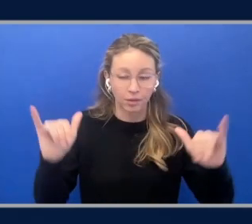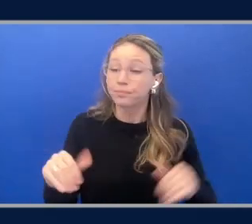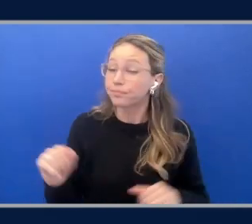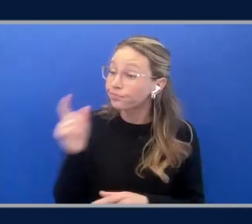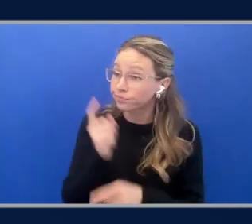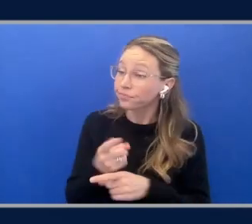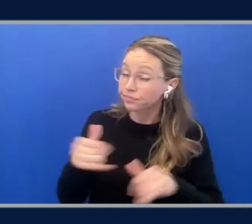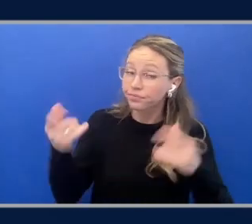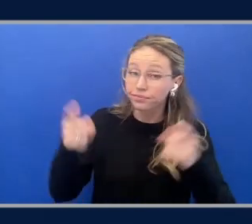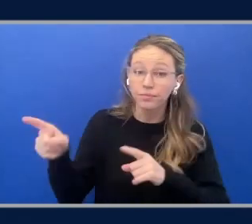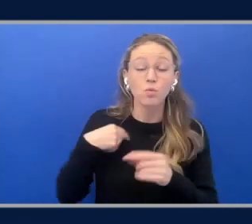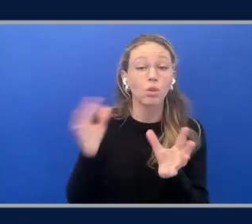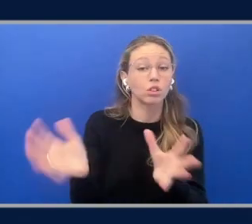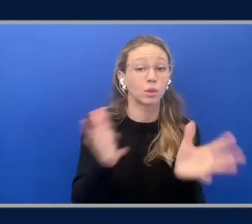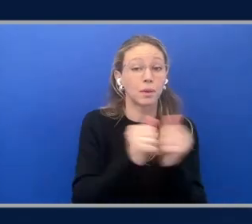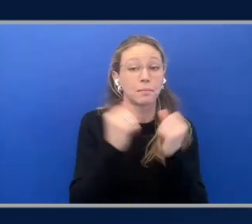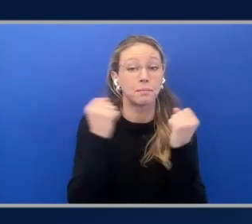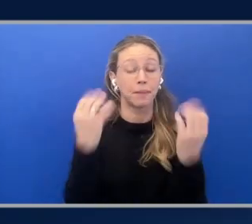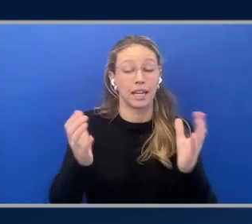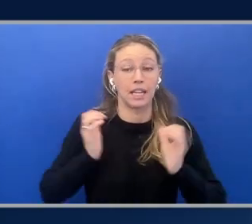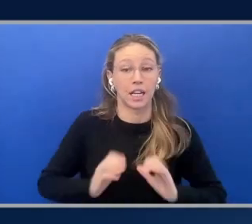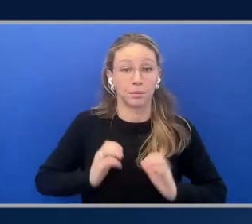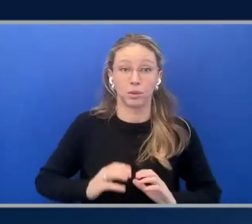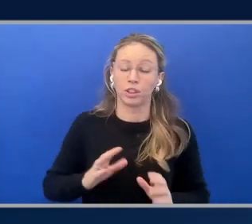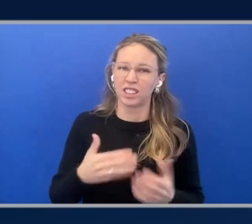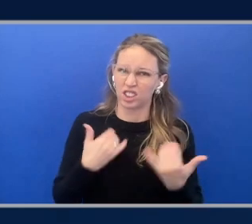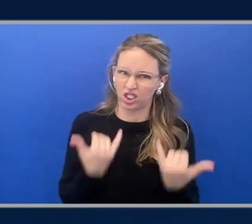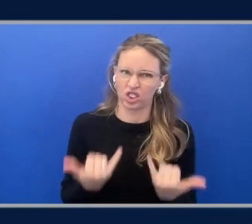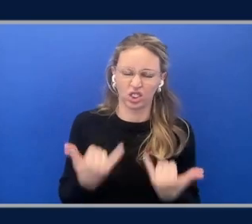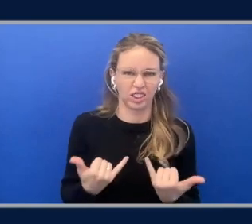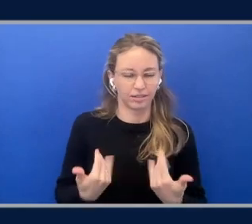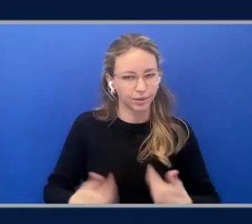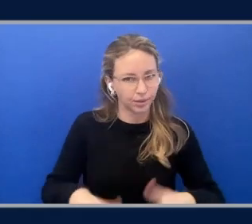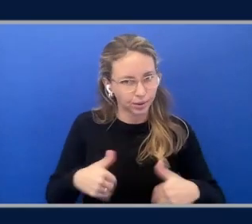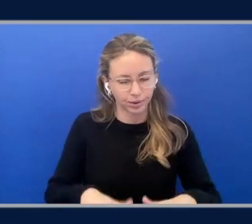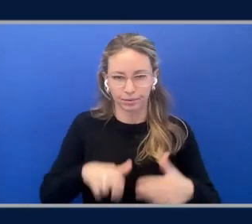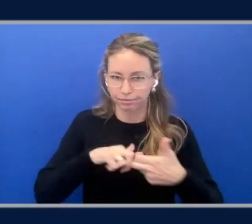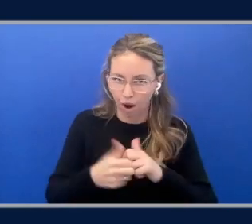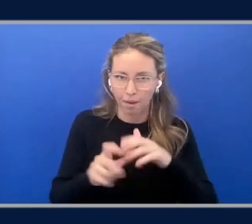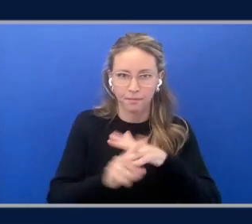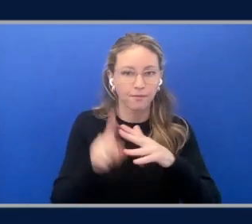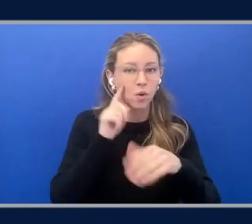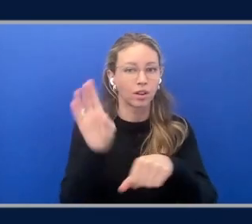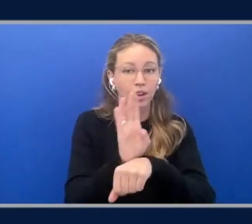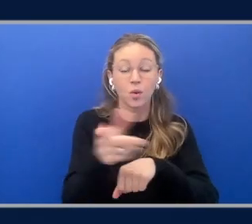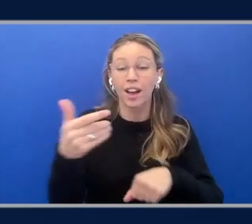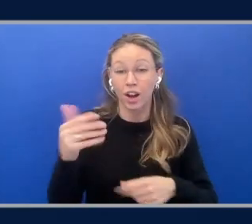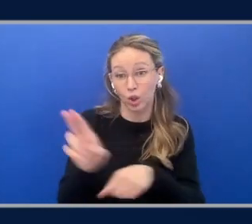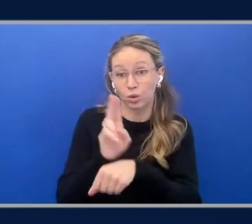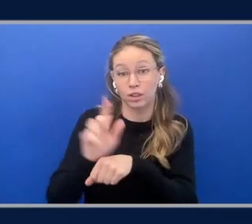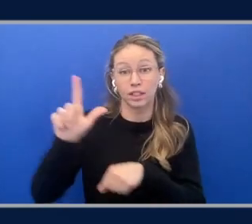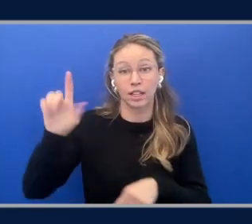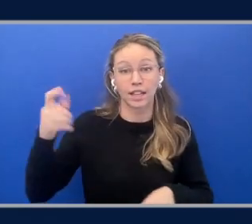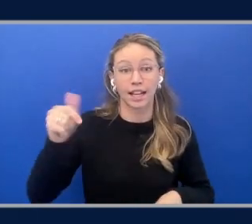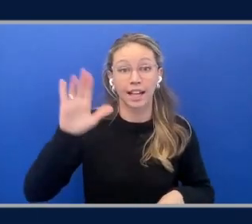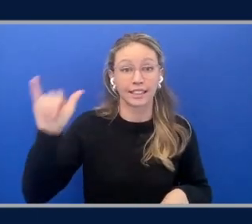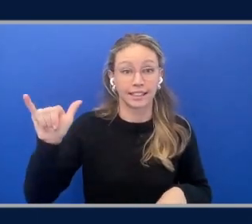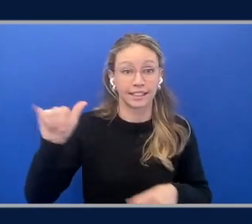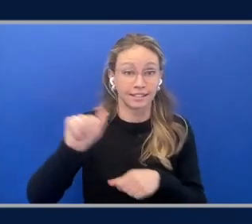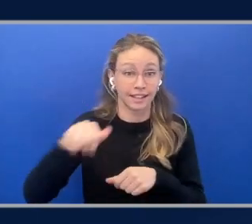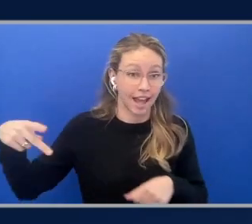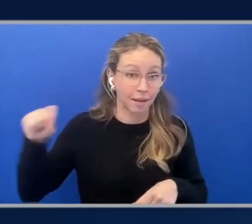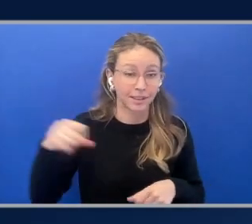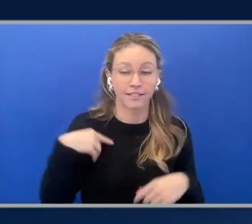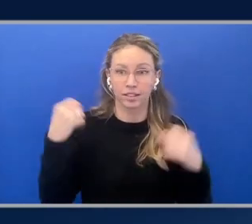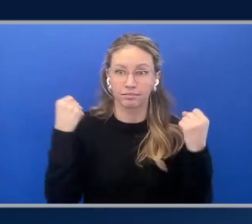talking to a lot of customers. And so this is an existing pain problem for a lot of enterprises who have legacy applications. There are hundreds and hundreds of them. And it